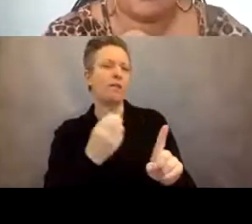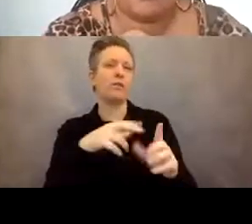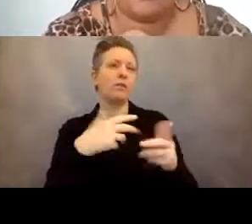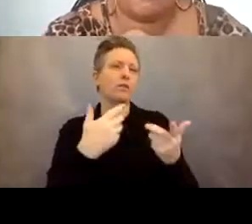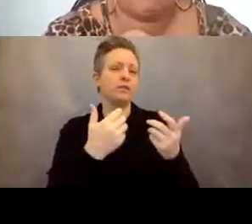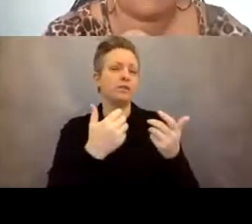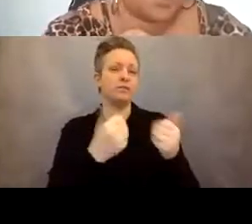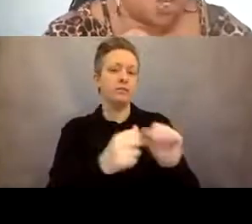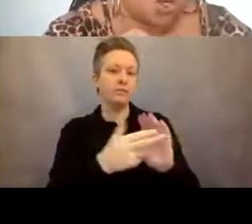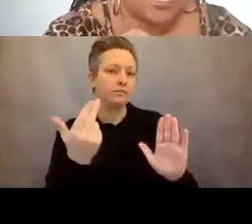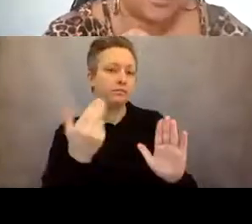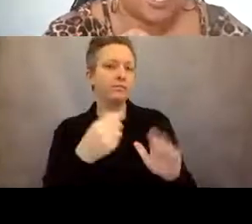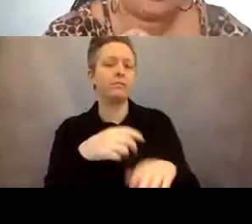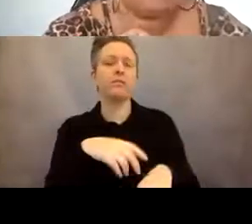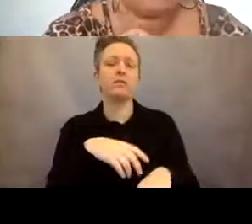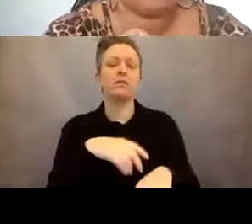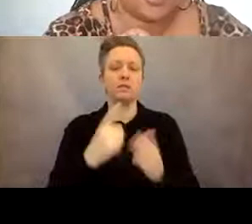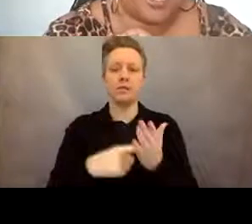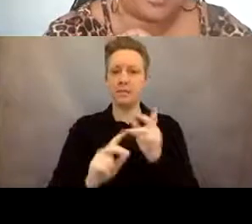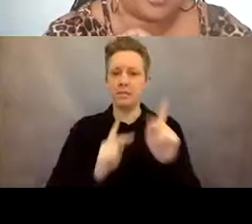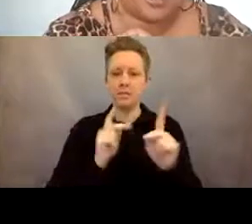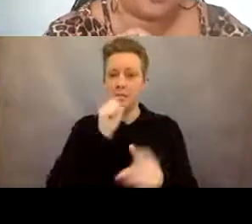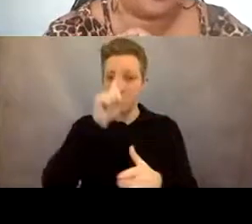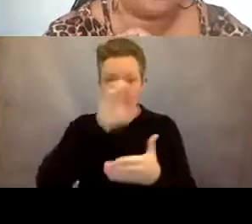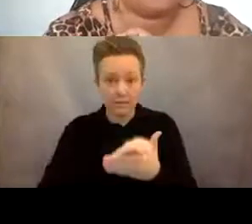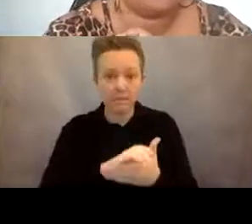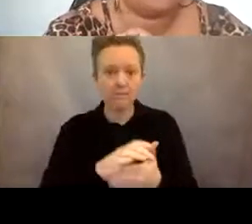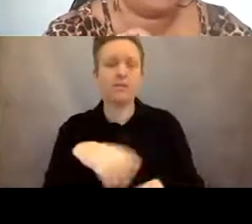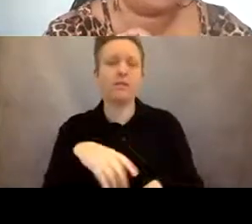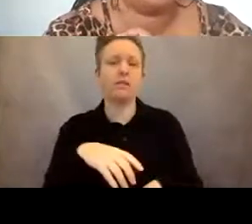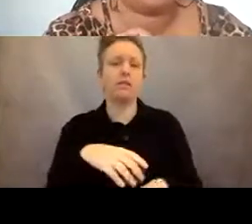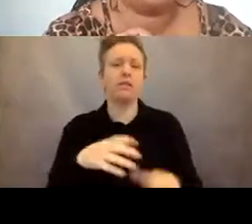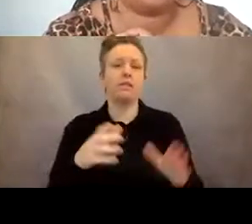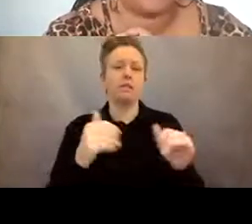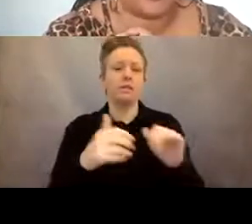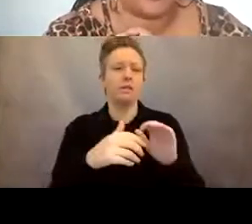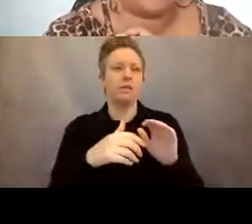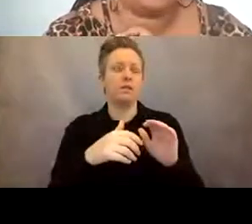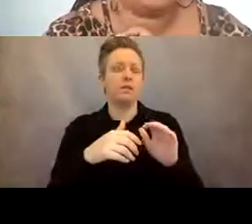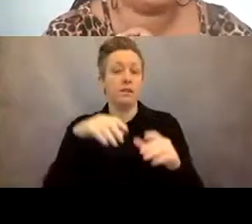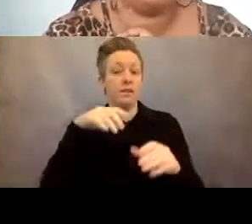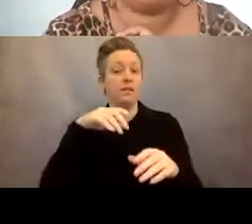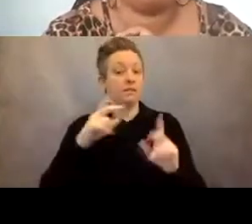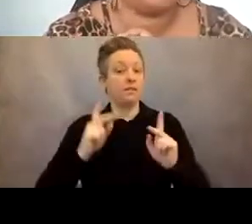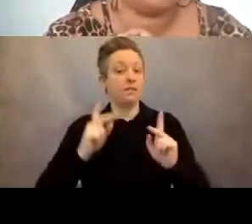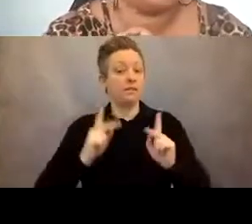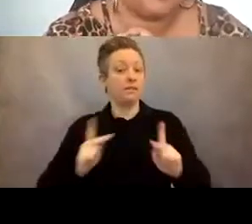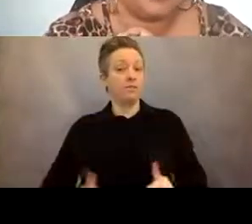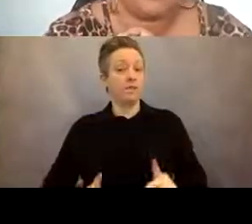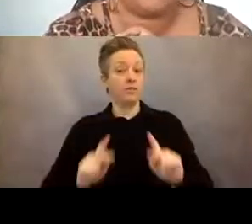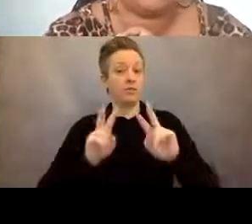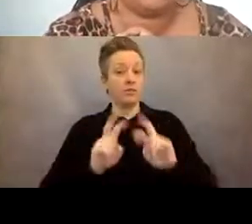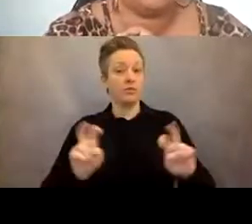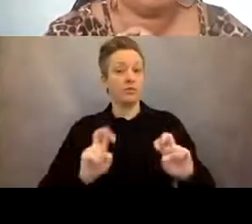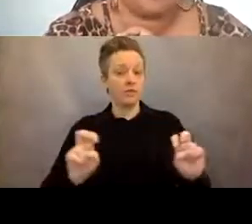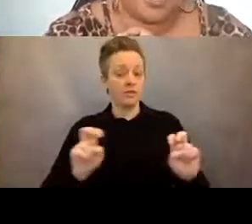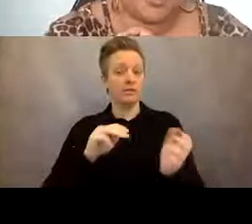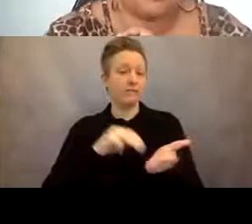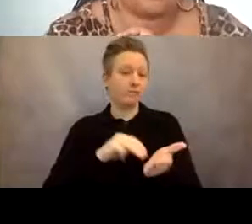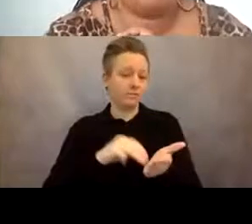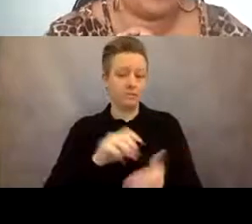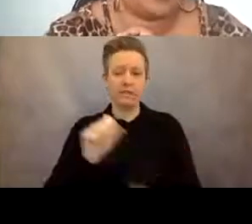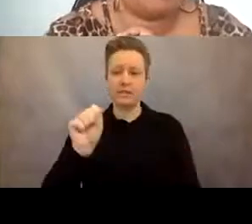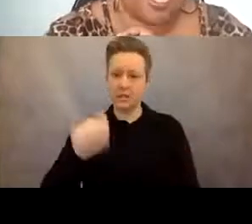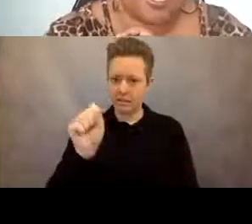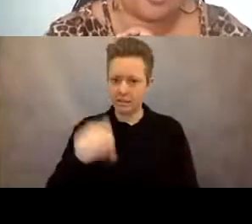labeling, physical exams. Yes. In shelter, I repeatedly